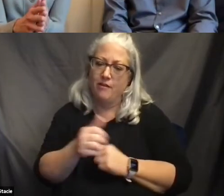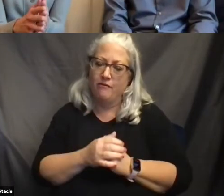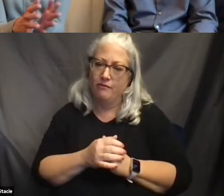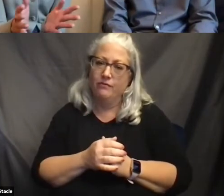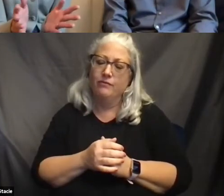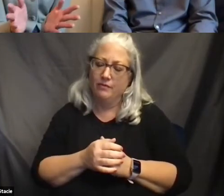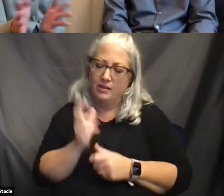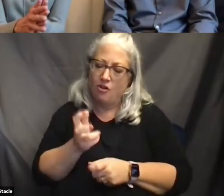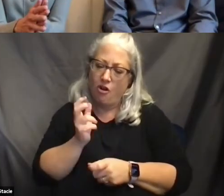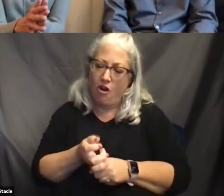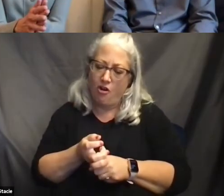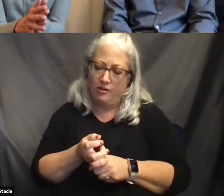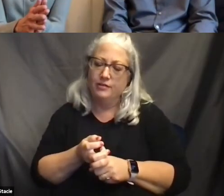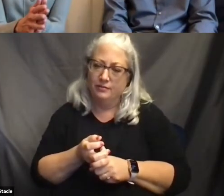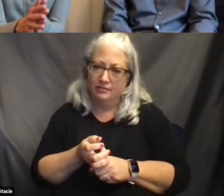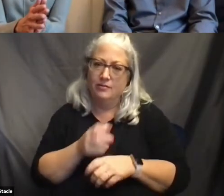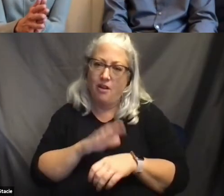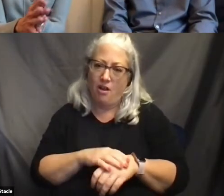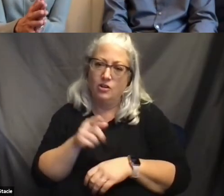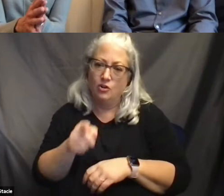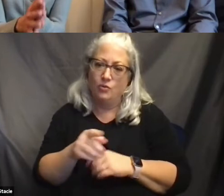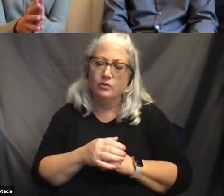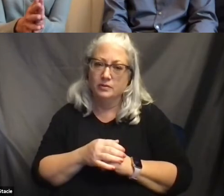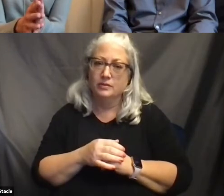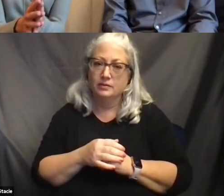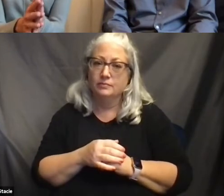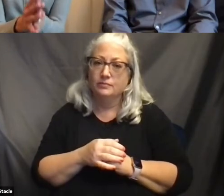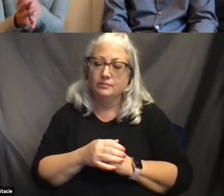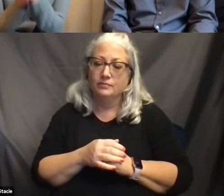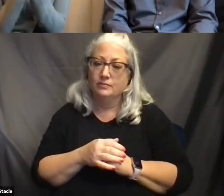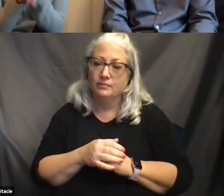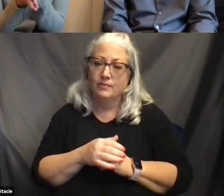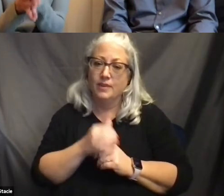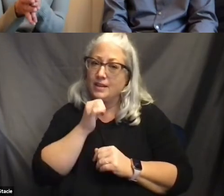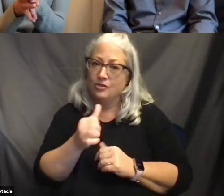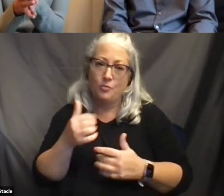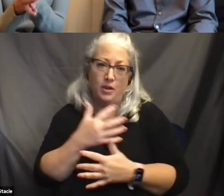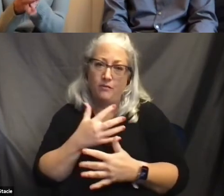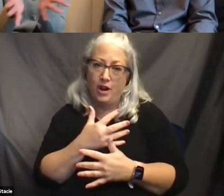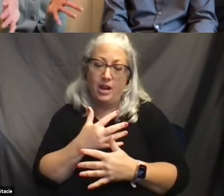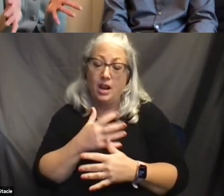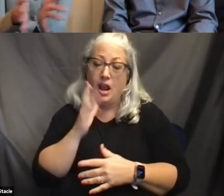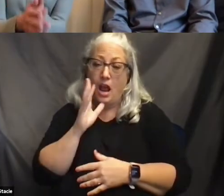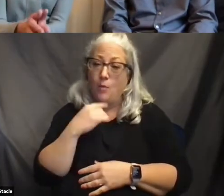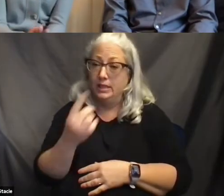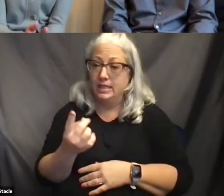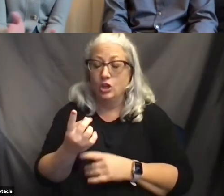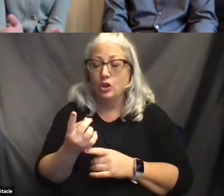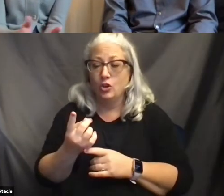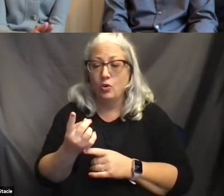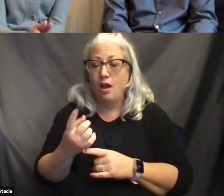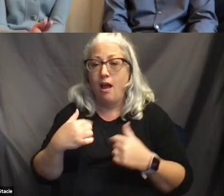you, and don't be afraid. I will share personally and vulnerably that I